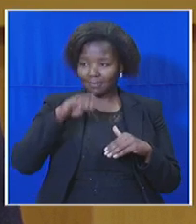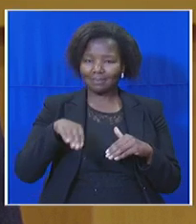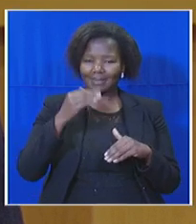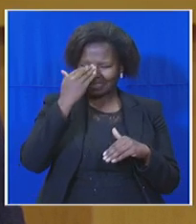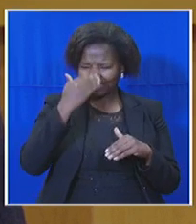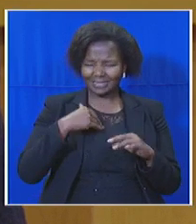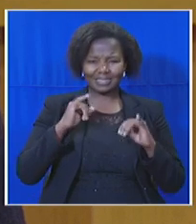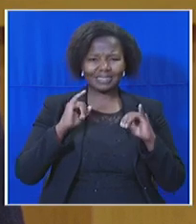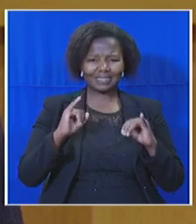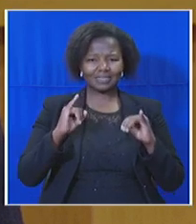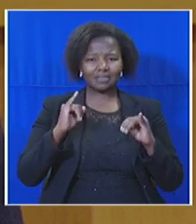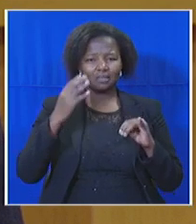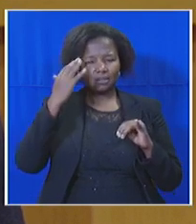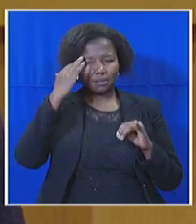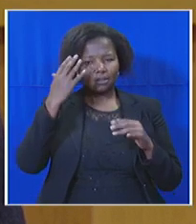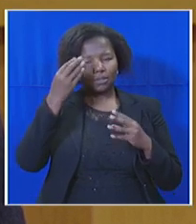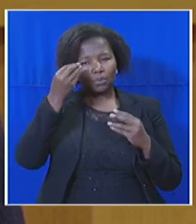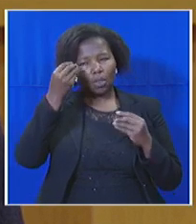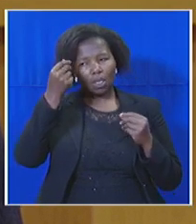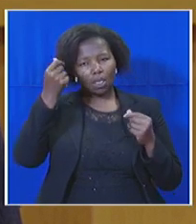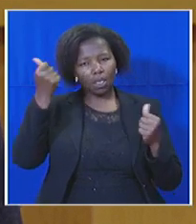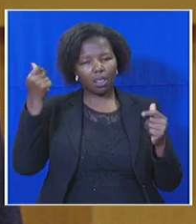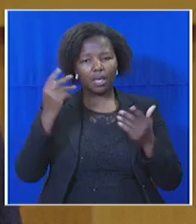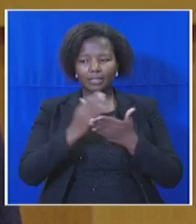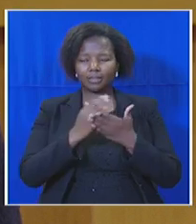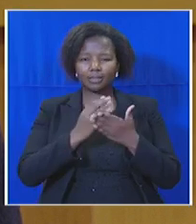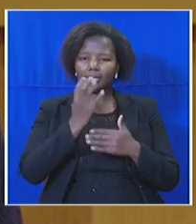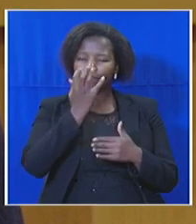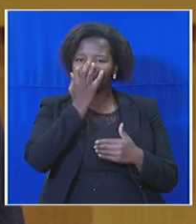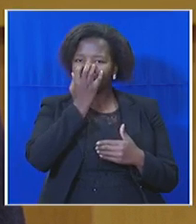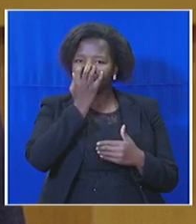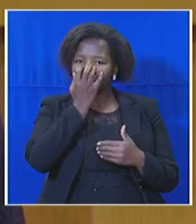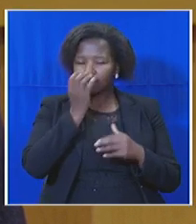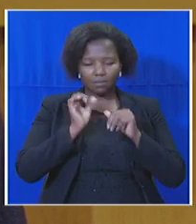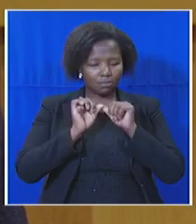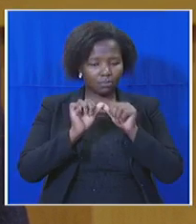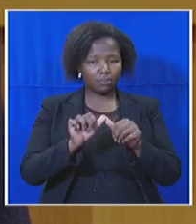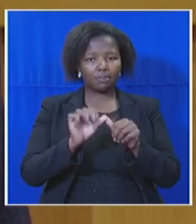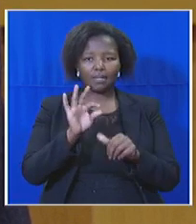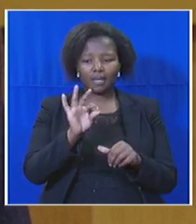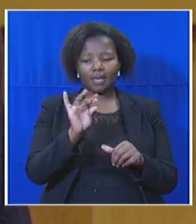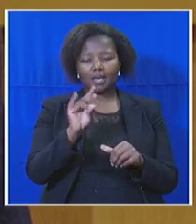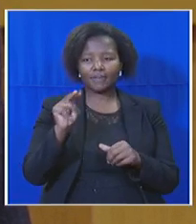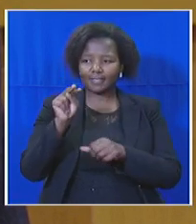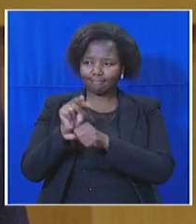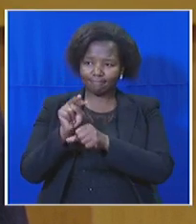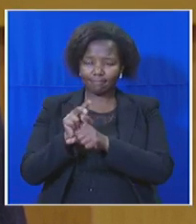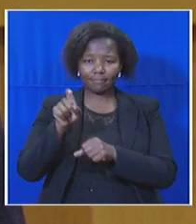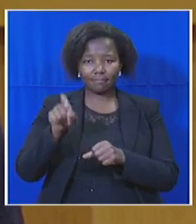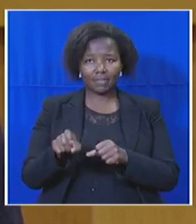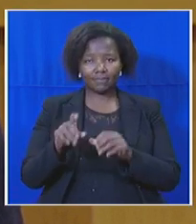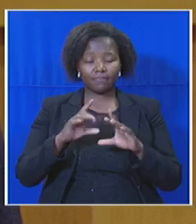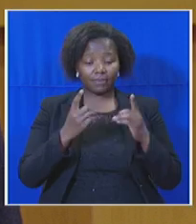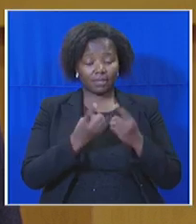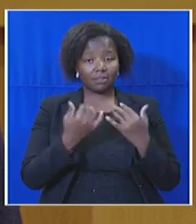from Alzheimer's, and are on permanent oxygen machines and required constant daily care. The department is now in breach